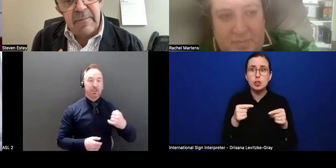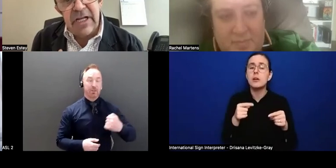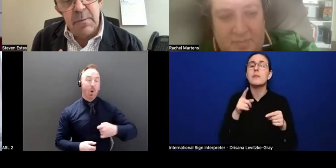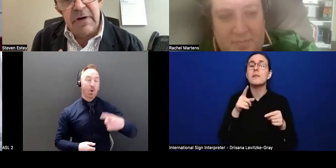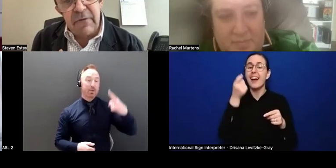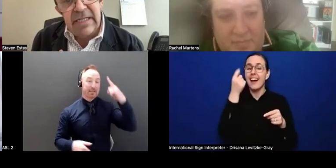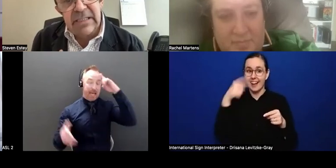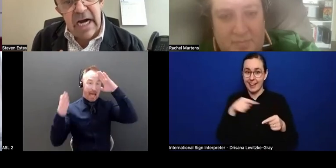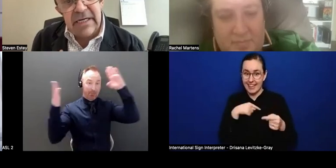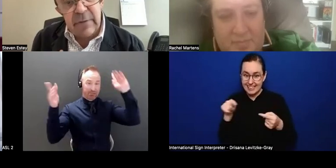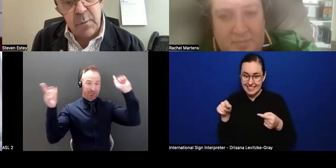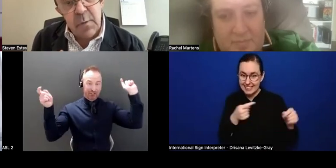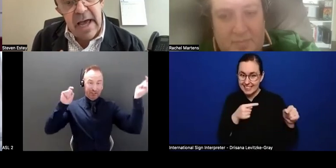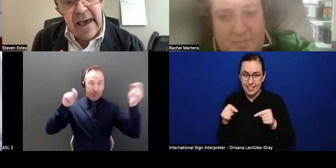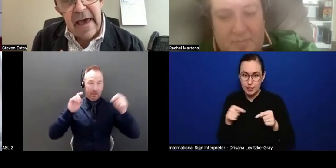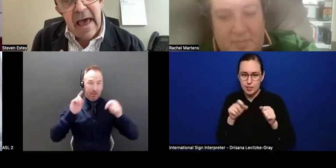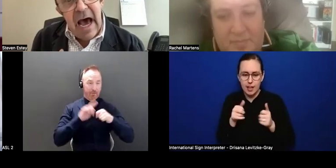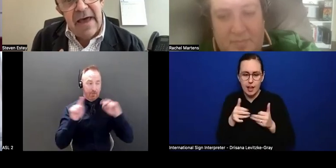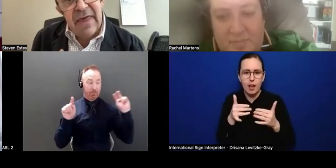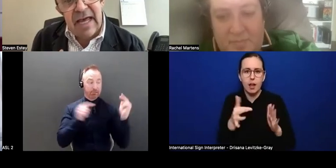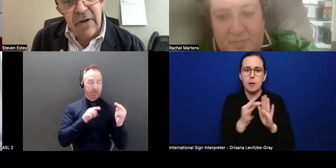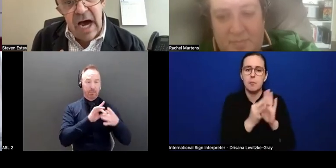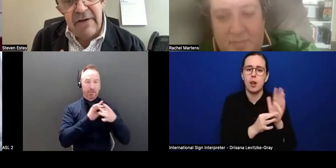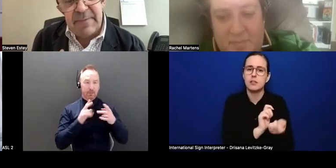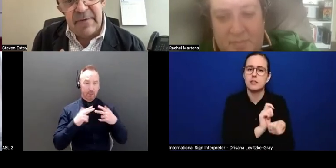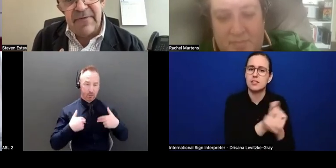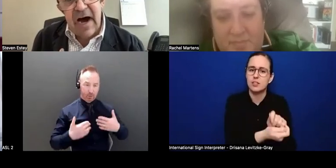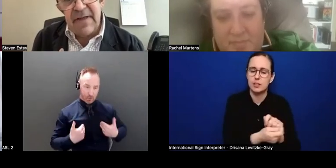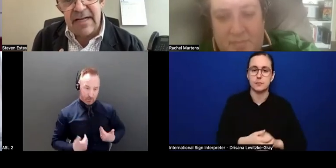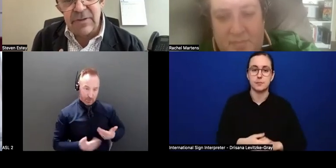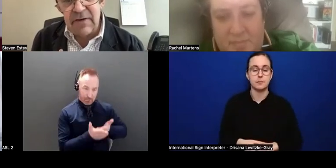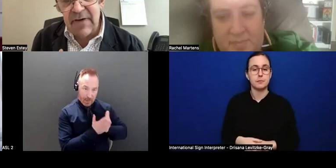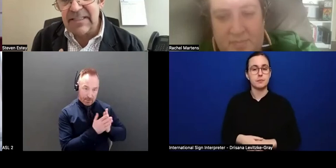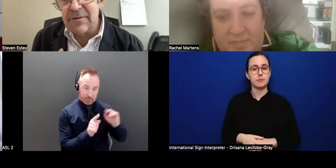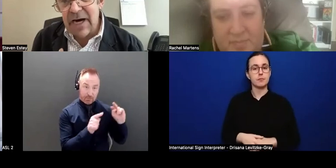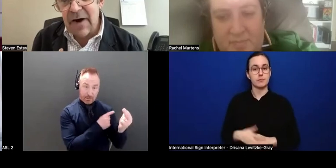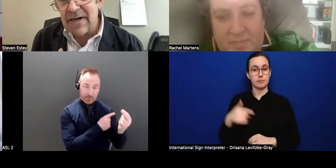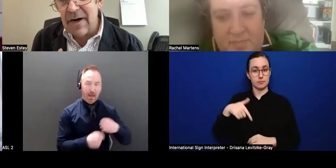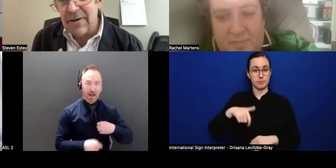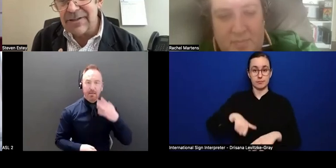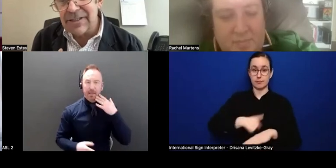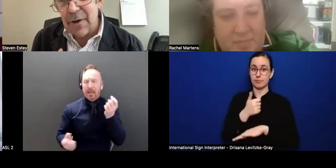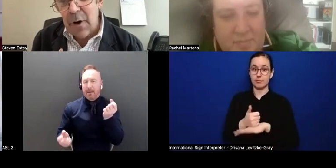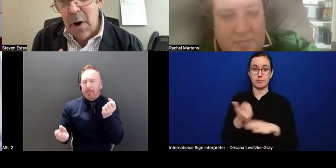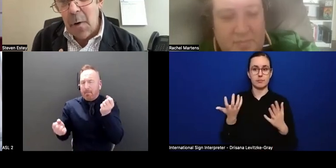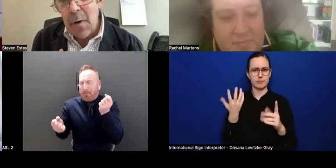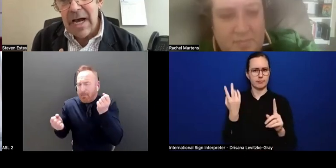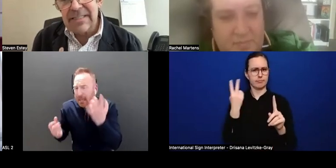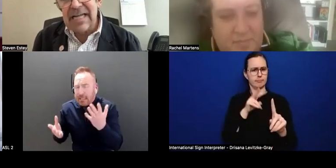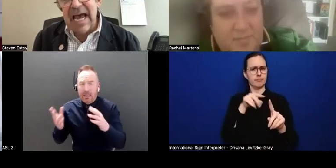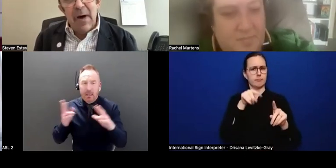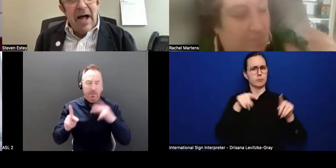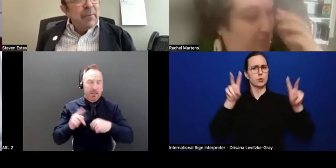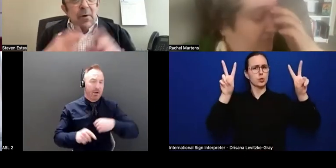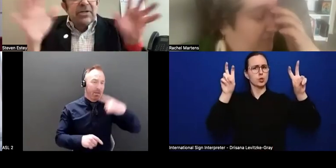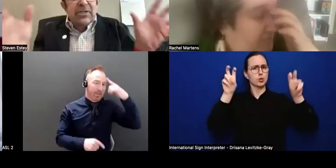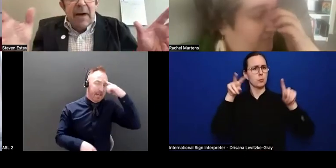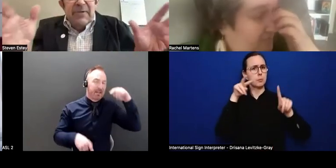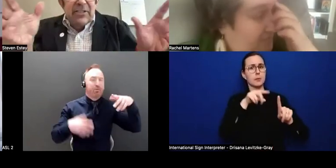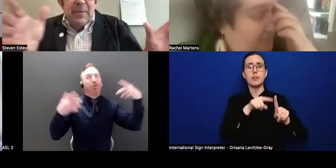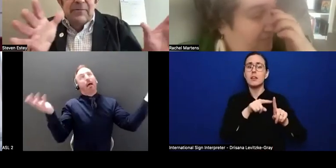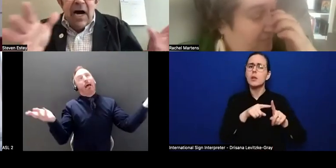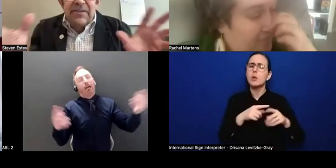them in a human rights kind of a way, I think a lot of people find that a sort of esoteric notion, to say, well, we're going